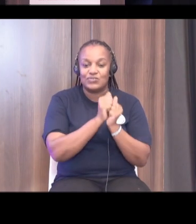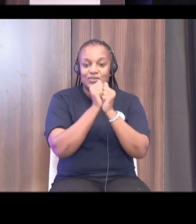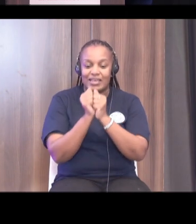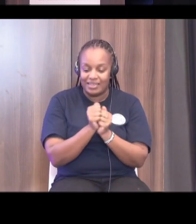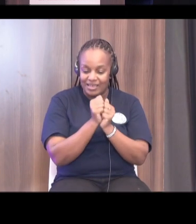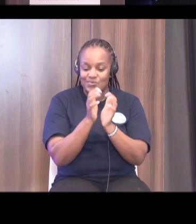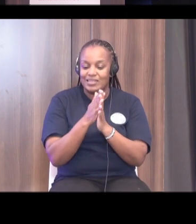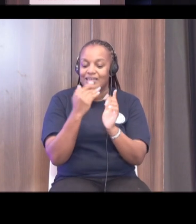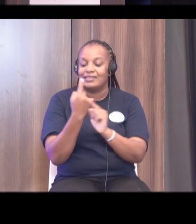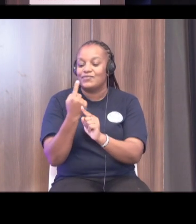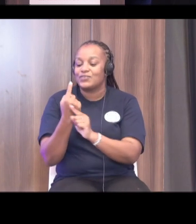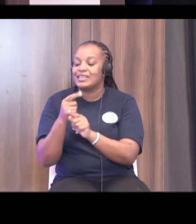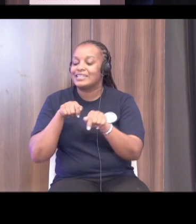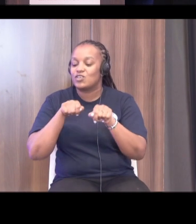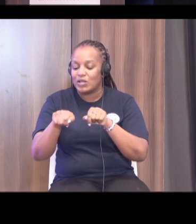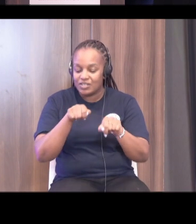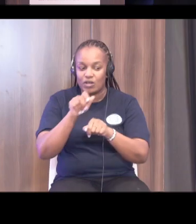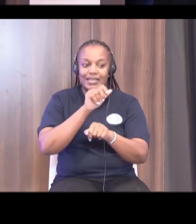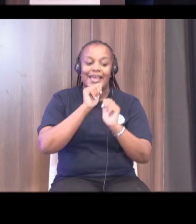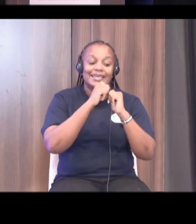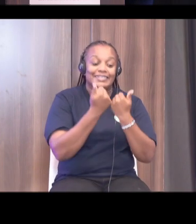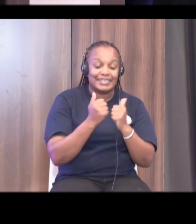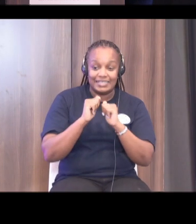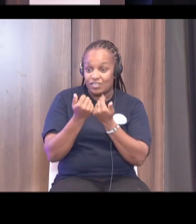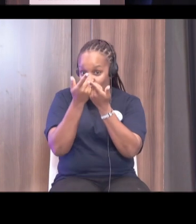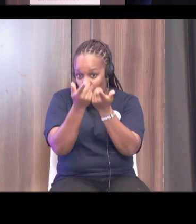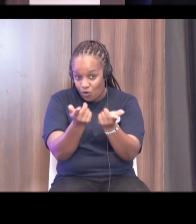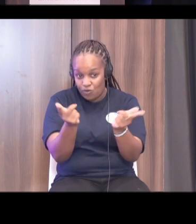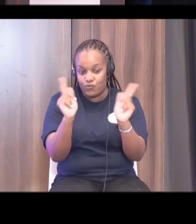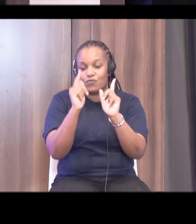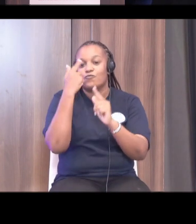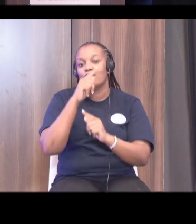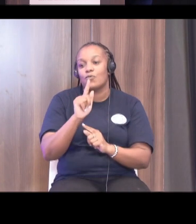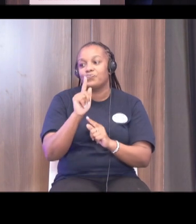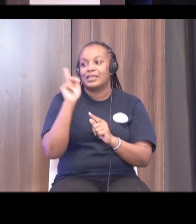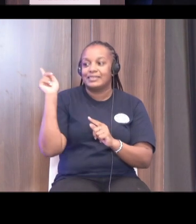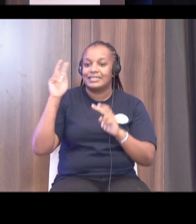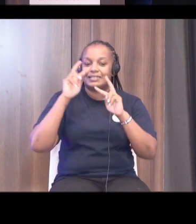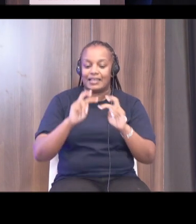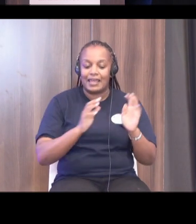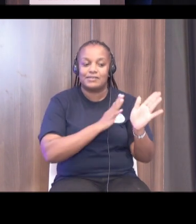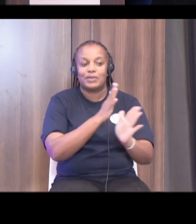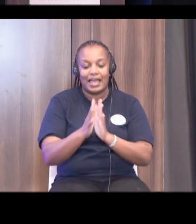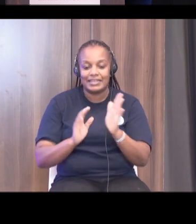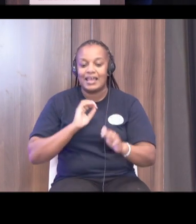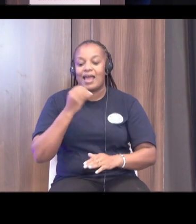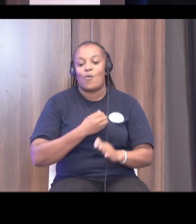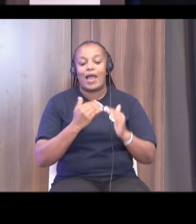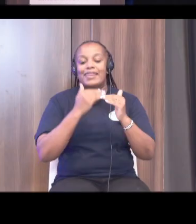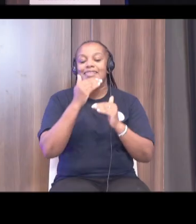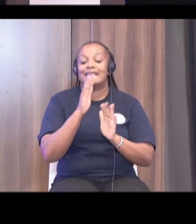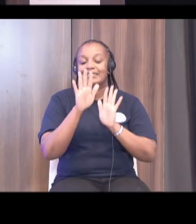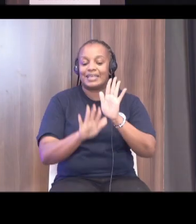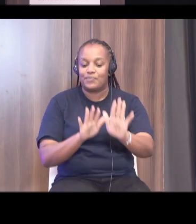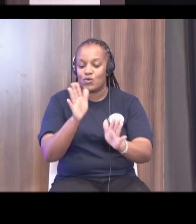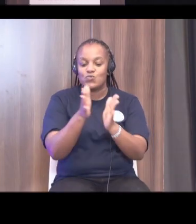regulatory agencies and all of you in designing these phase 4 studies and planning our next steps. With